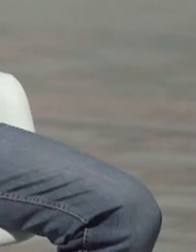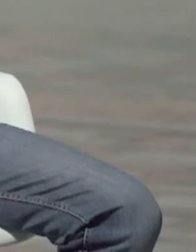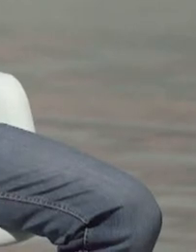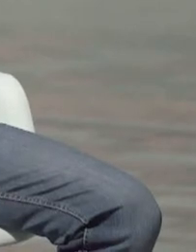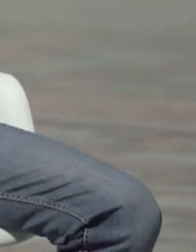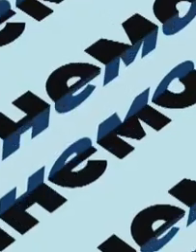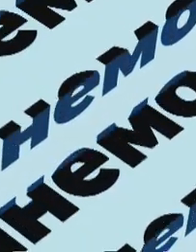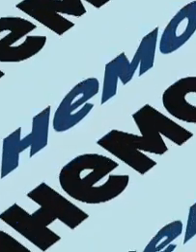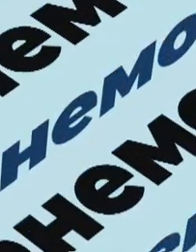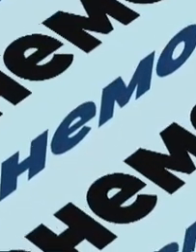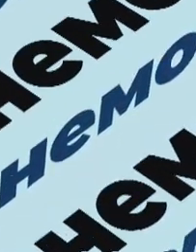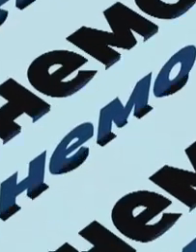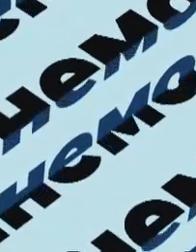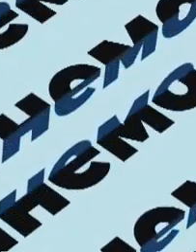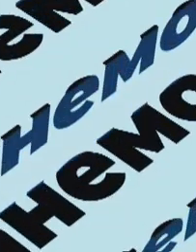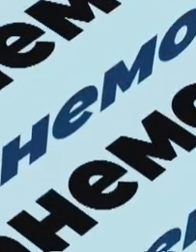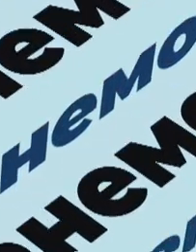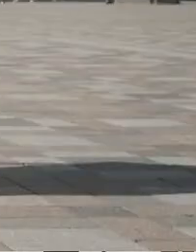foreign